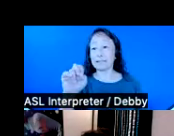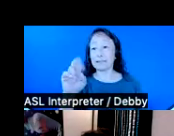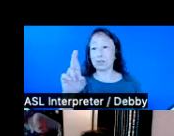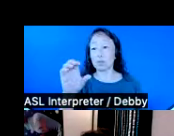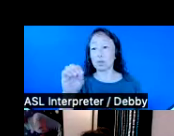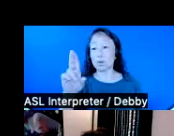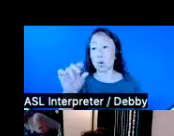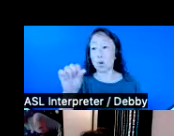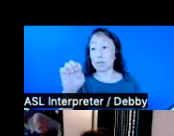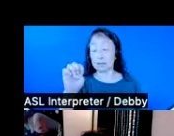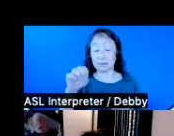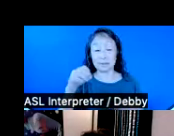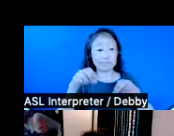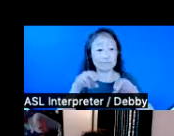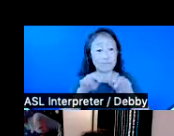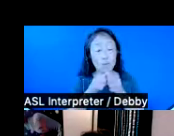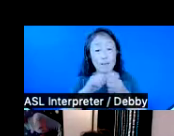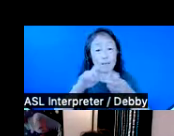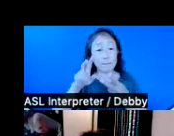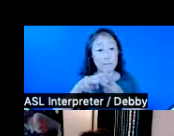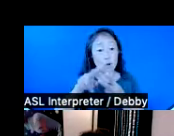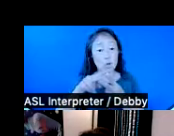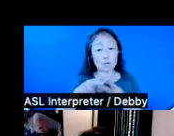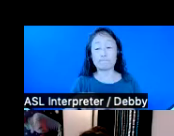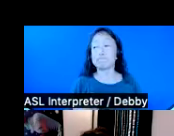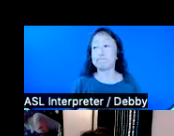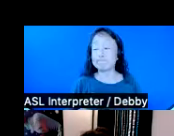not wanting to be intimate, or